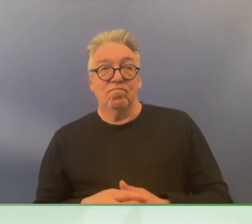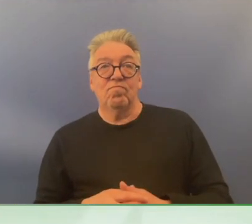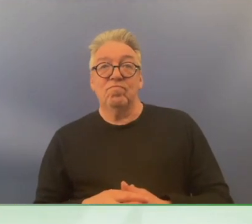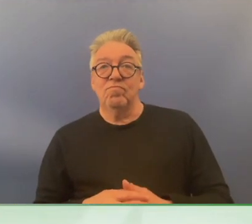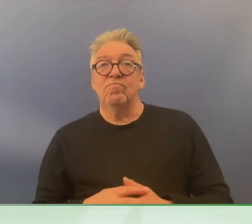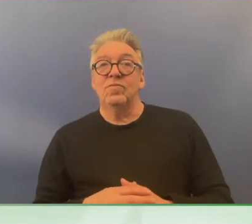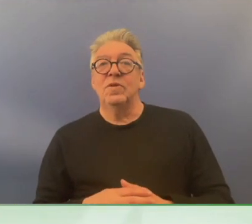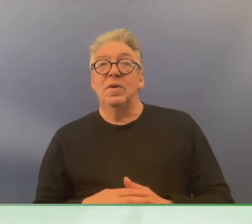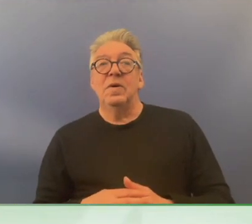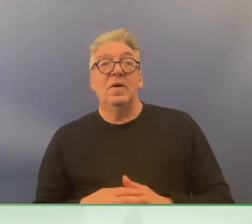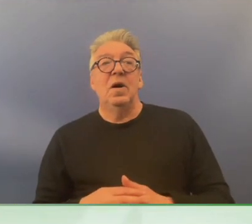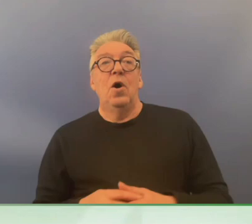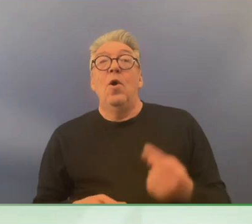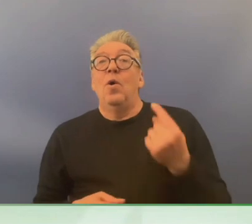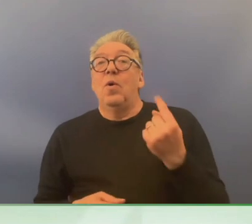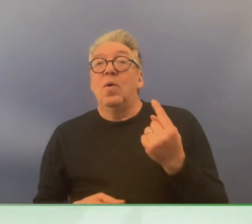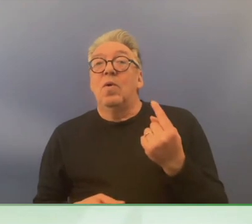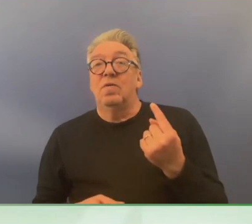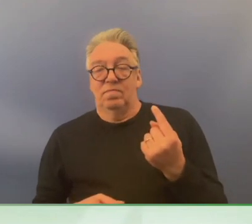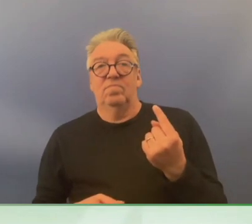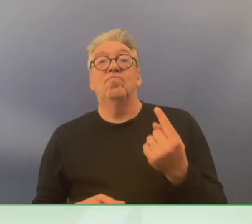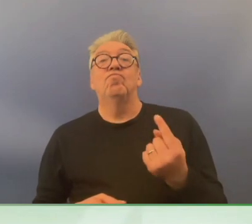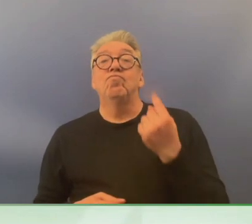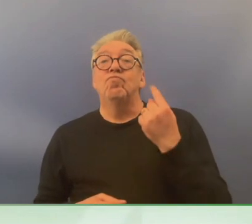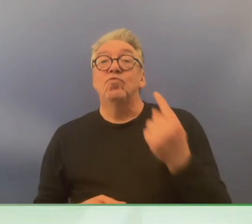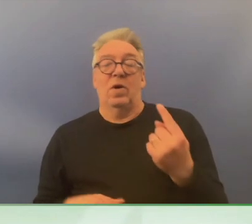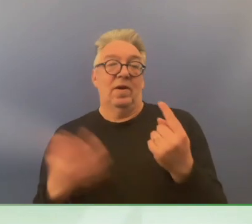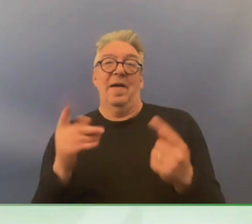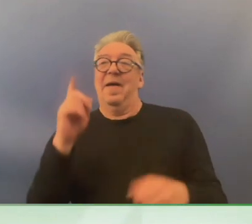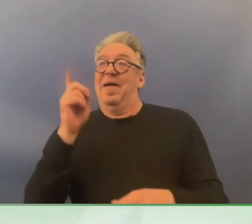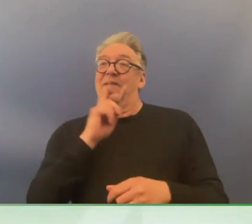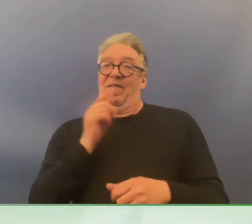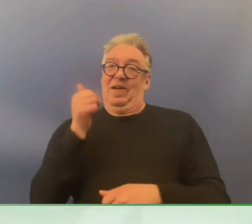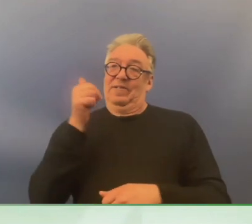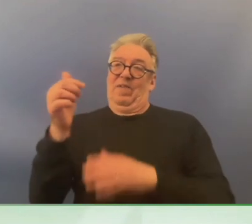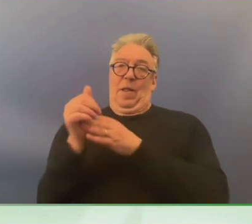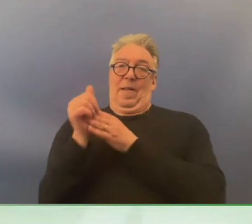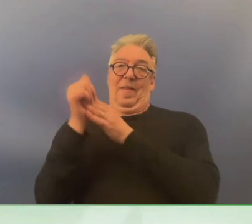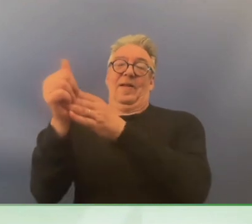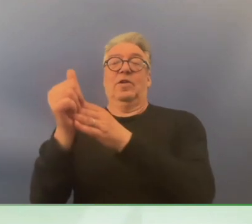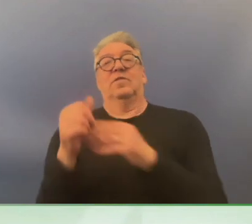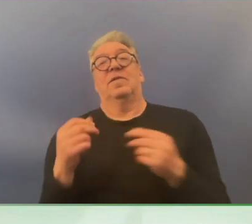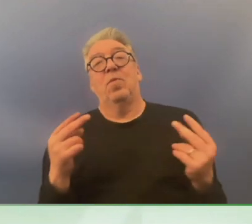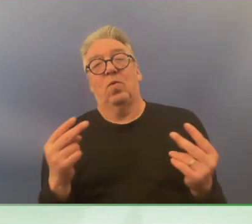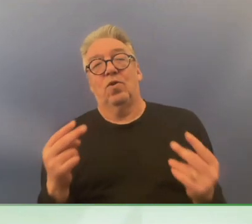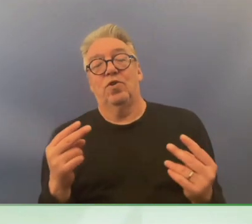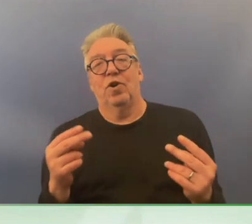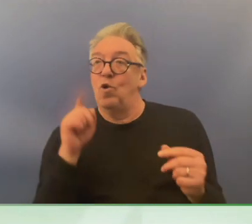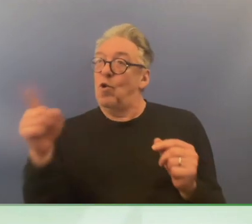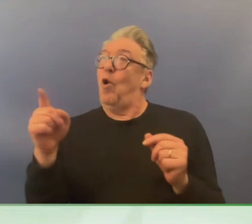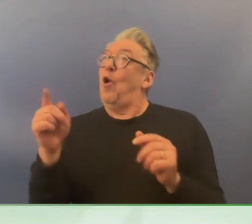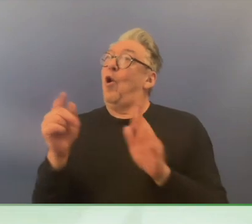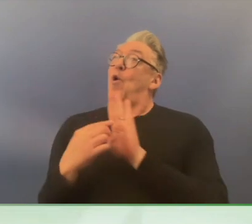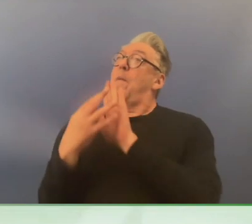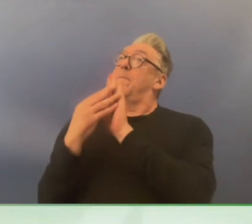things being the importance of deaf leadership and really having role models that represent the same values, and